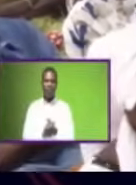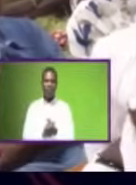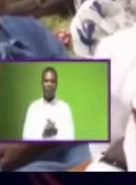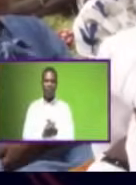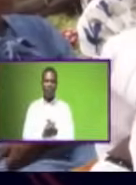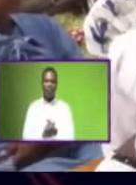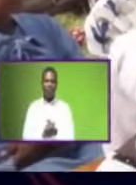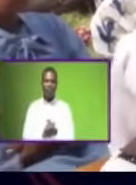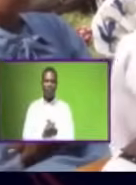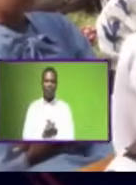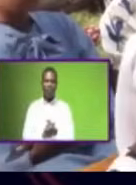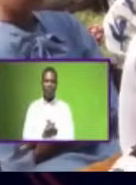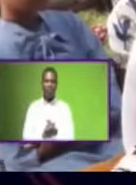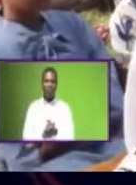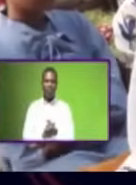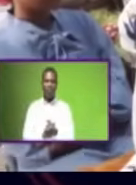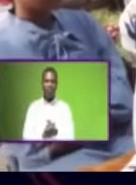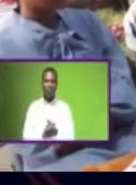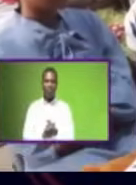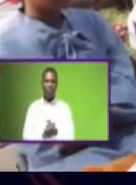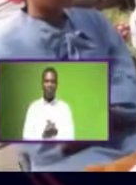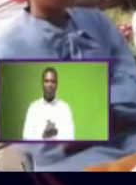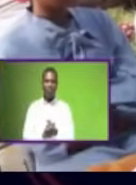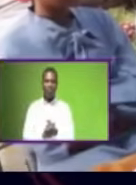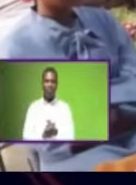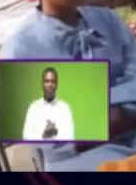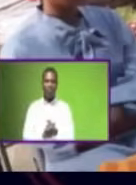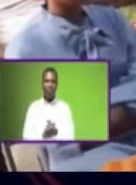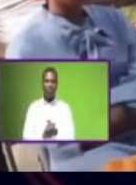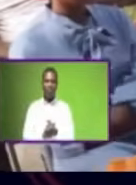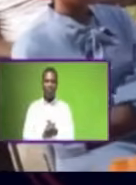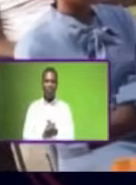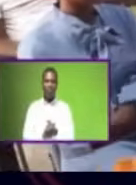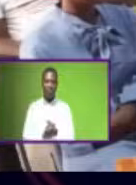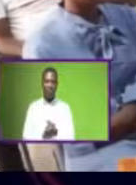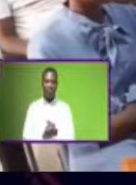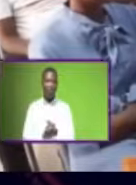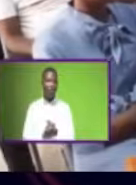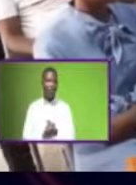ways. So